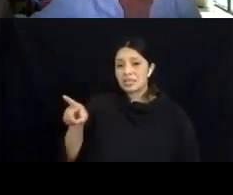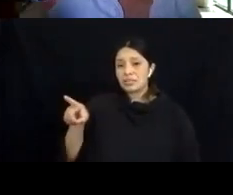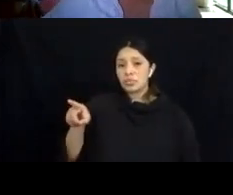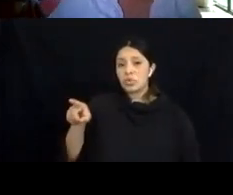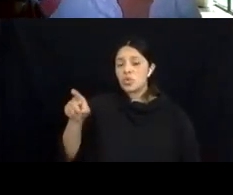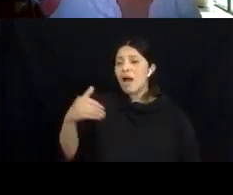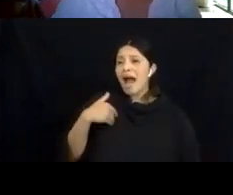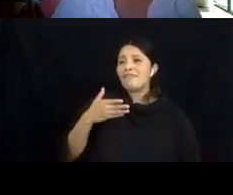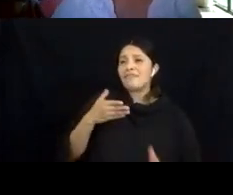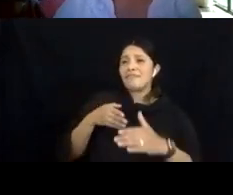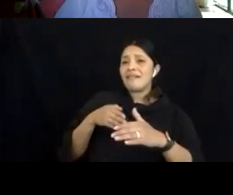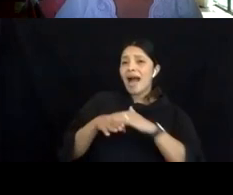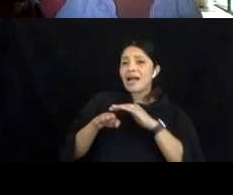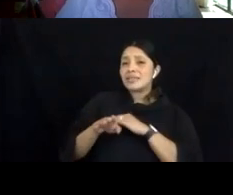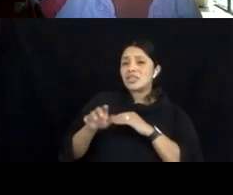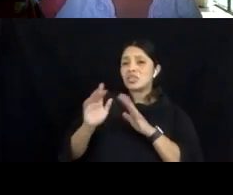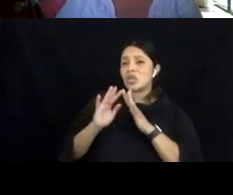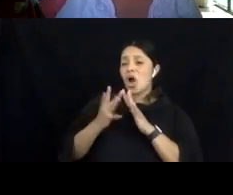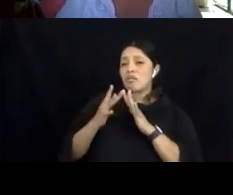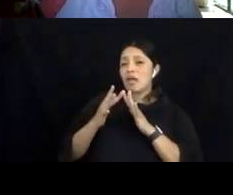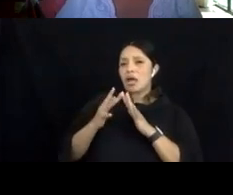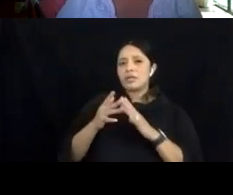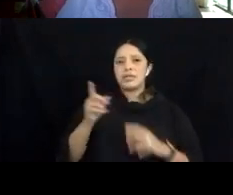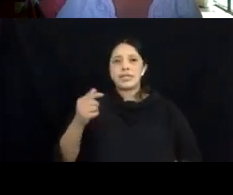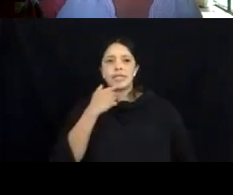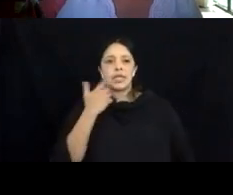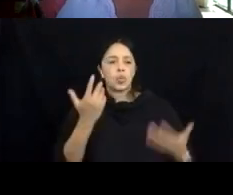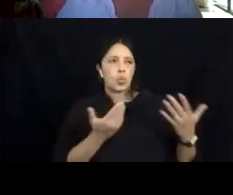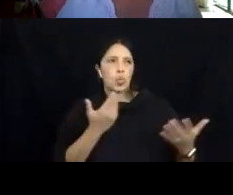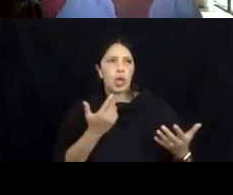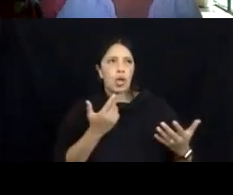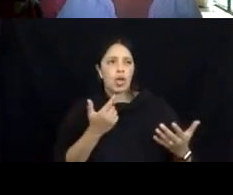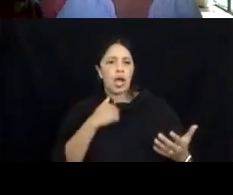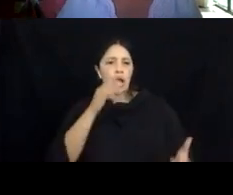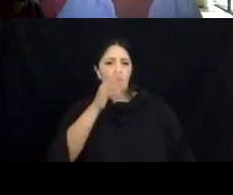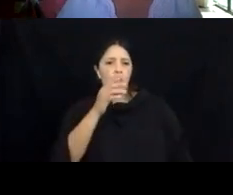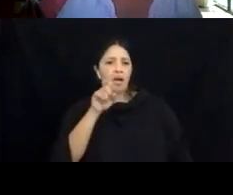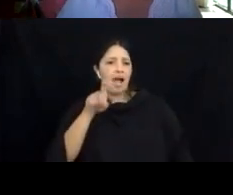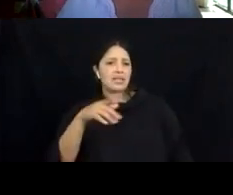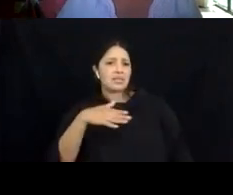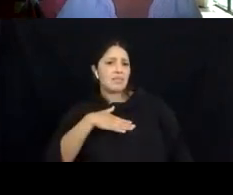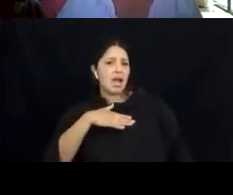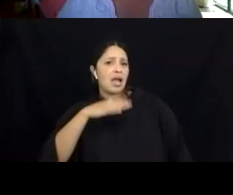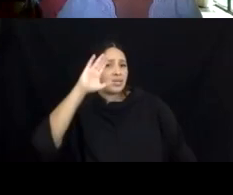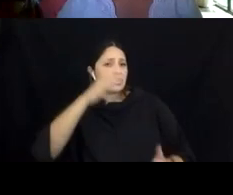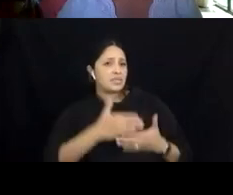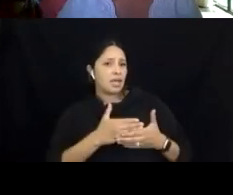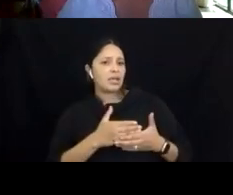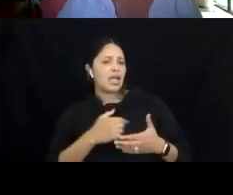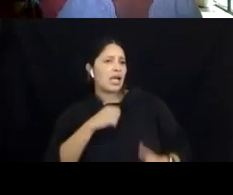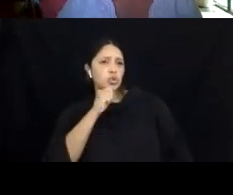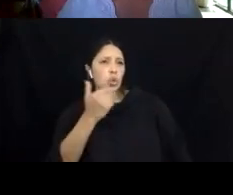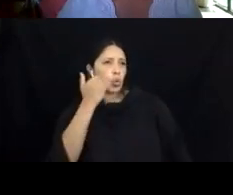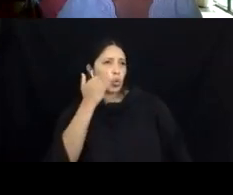resources for your own education, and they say, well, let me tell my son about it because he knows